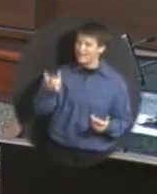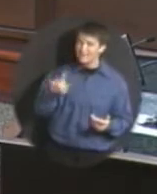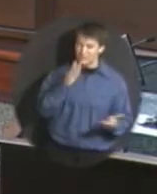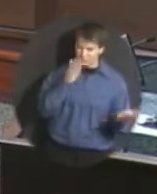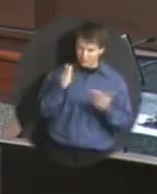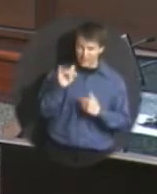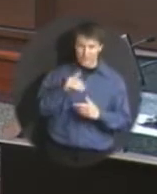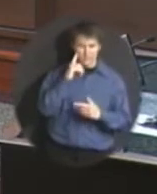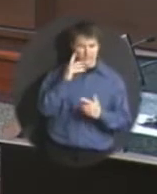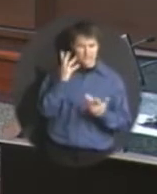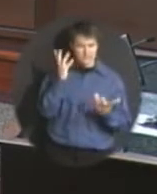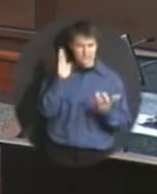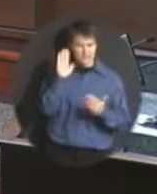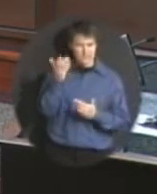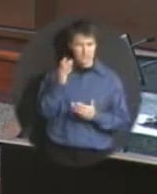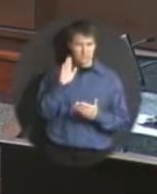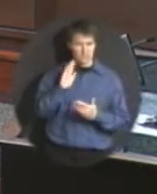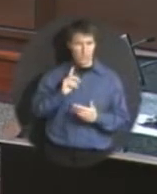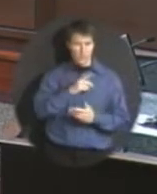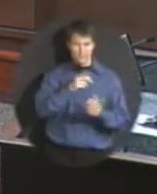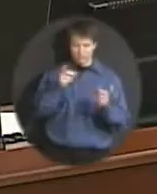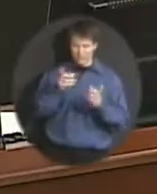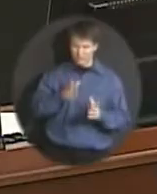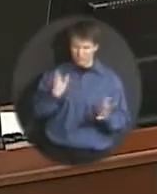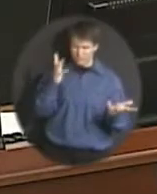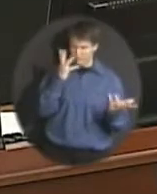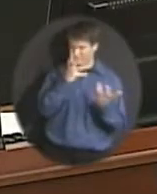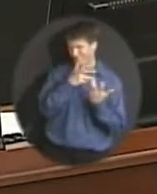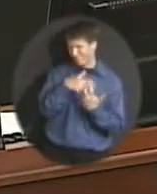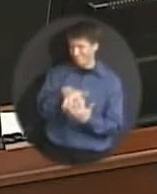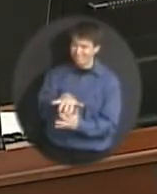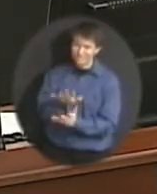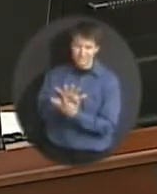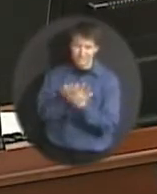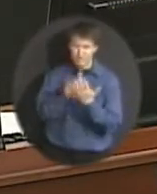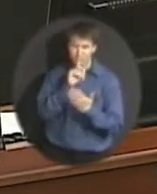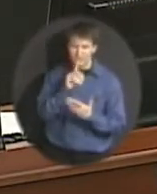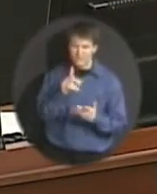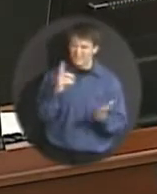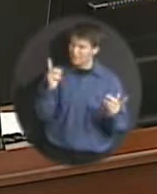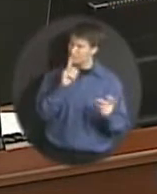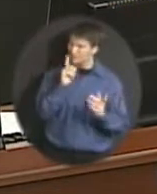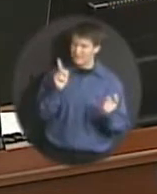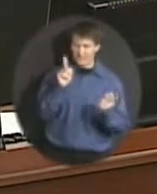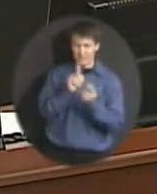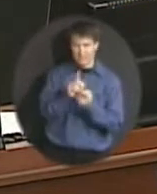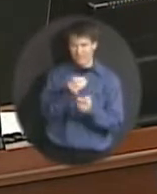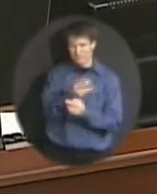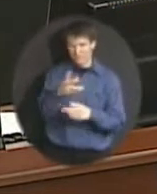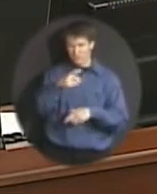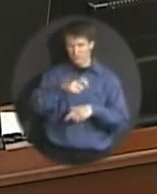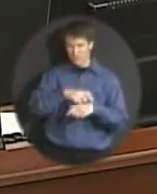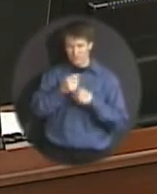kind of flowed together. So they just meet a couple of times a year, and we actually get reports of the board of directors about what goes on in